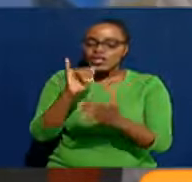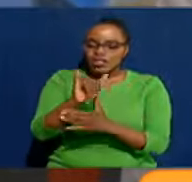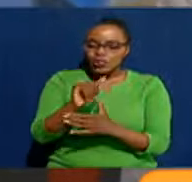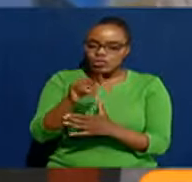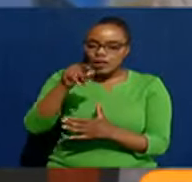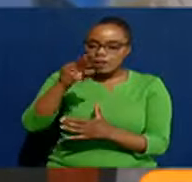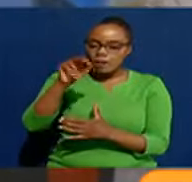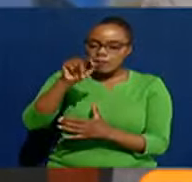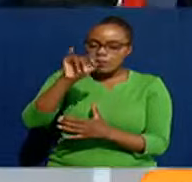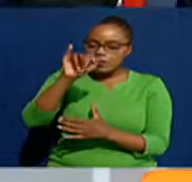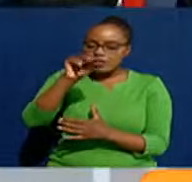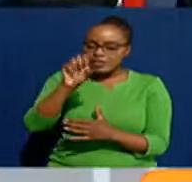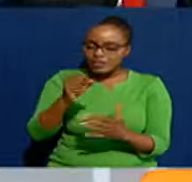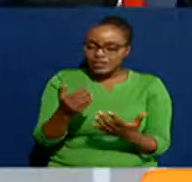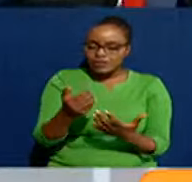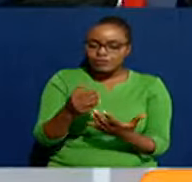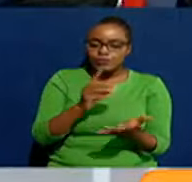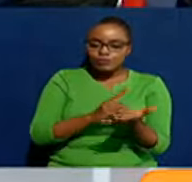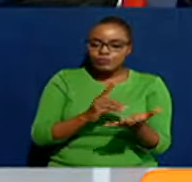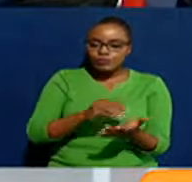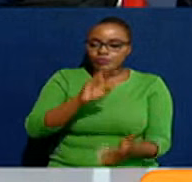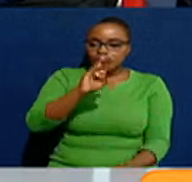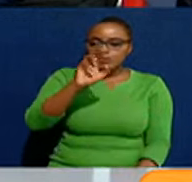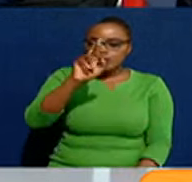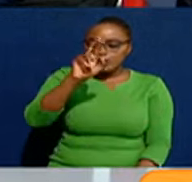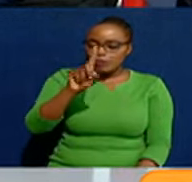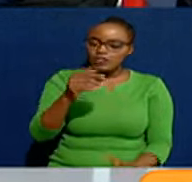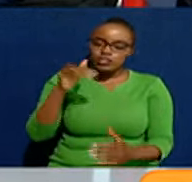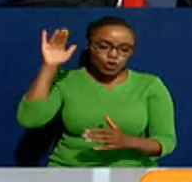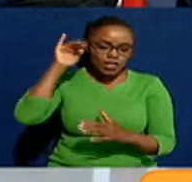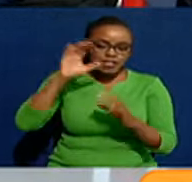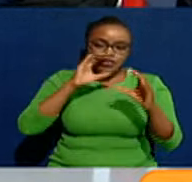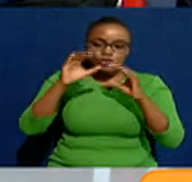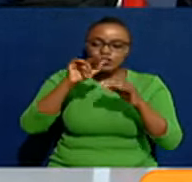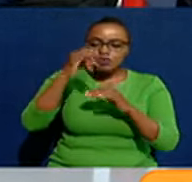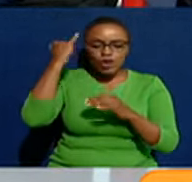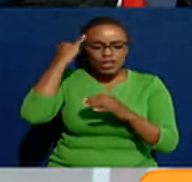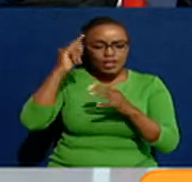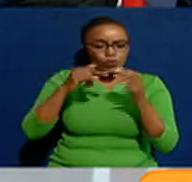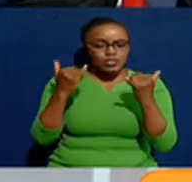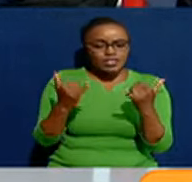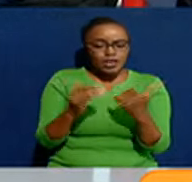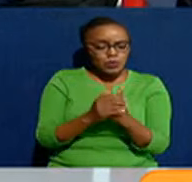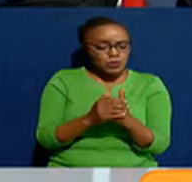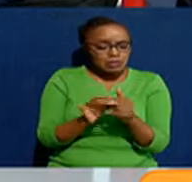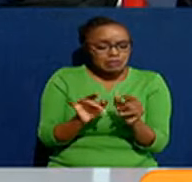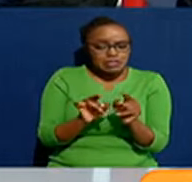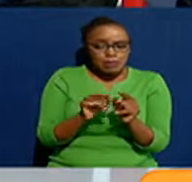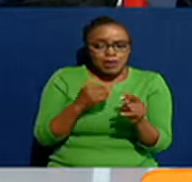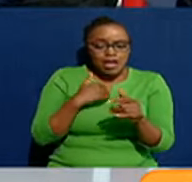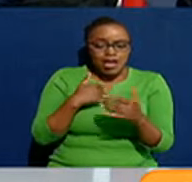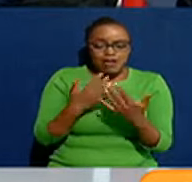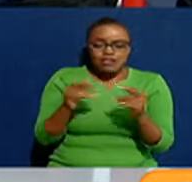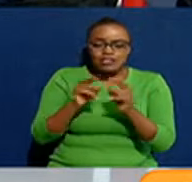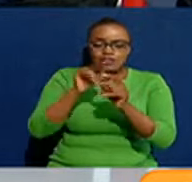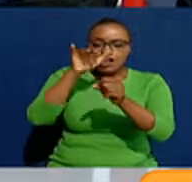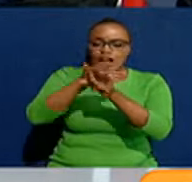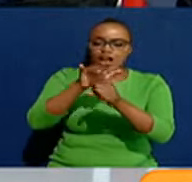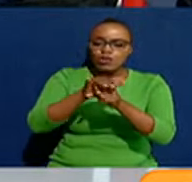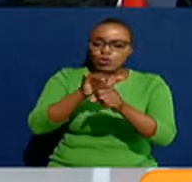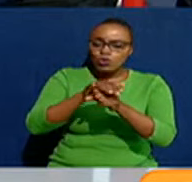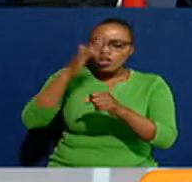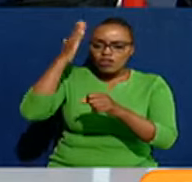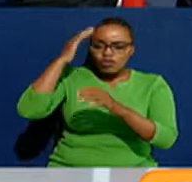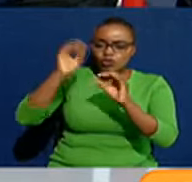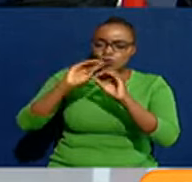Okay, that is the thinking. Sure. Dr. Bernard Moya, I'm sure you're listening to this conversation. What are your thoughts right now? I mean, there's still so many